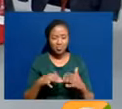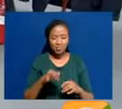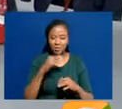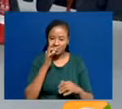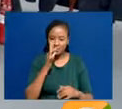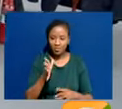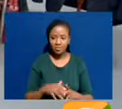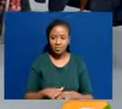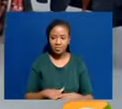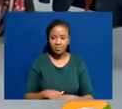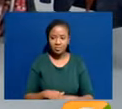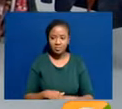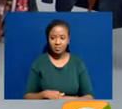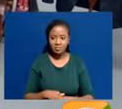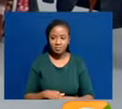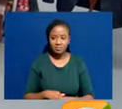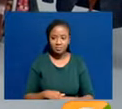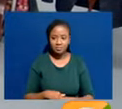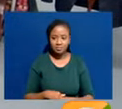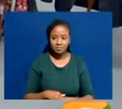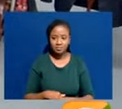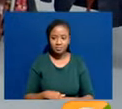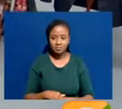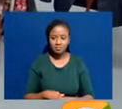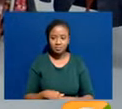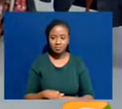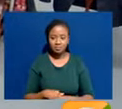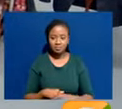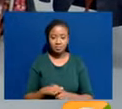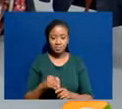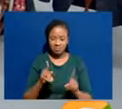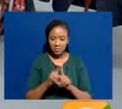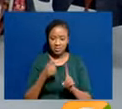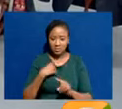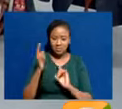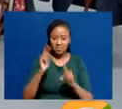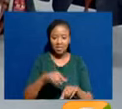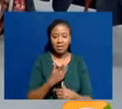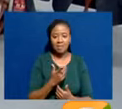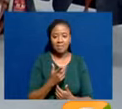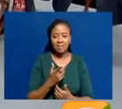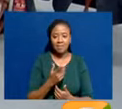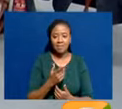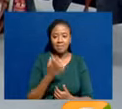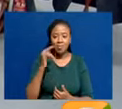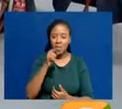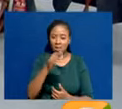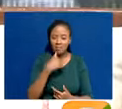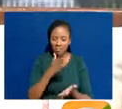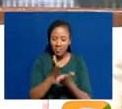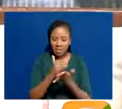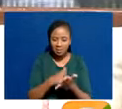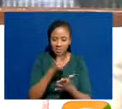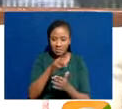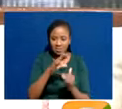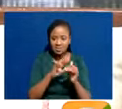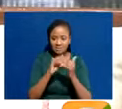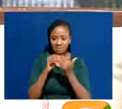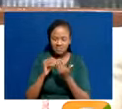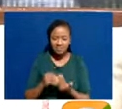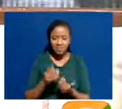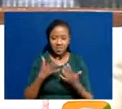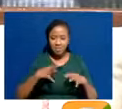Yes. The mayor of Cape Town came to my office. Yeah. Leondin Hill Lewis. I told him, I'm coming for you. Because the creative sector is an economic frontier that no one